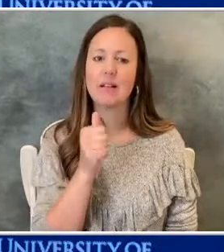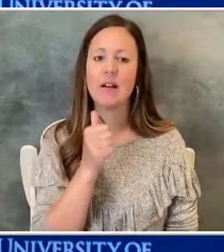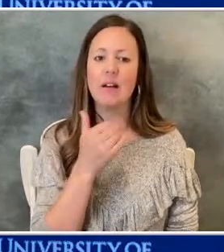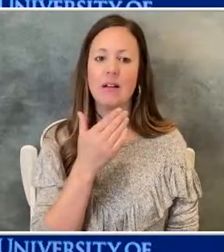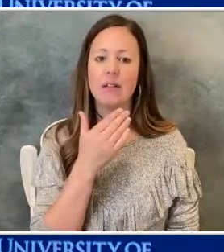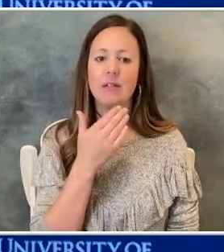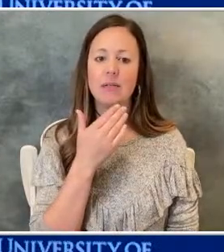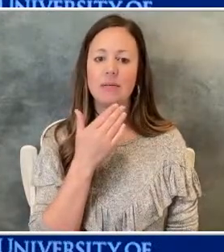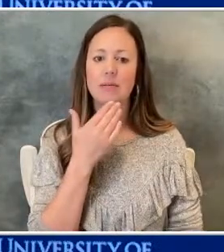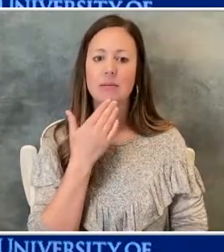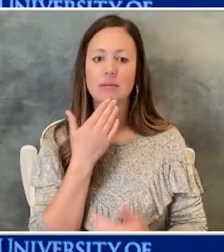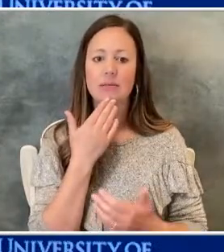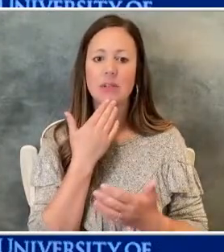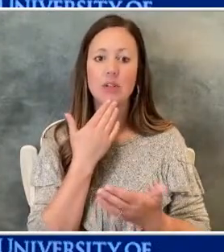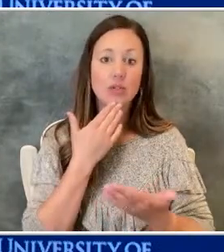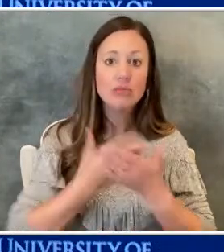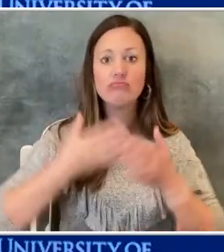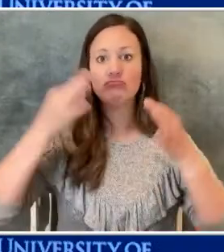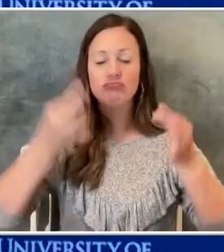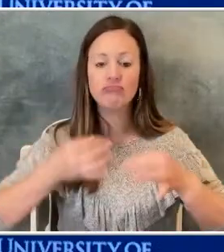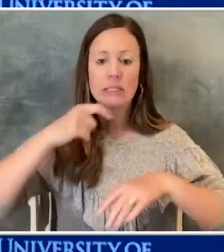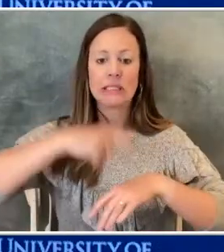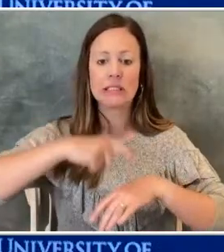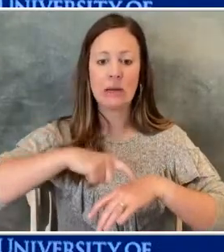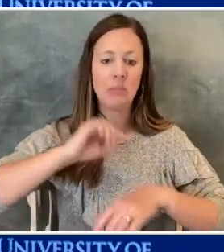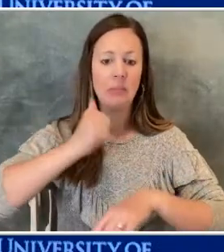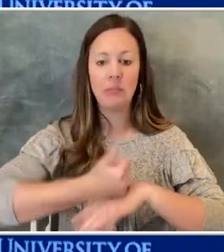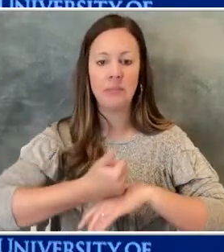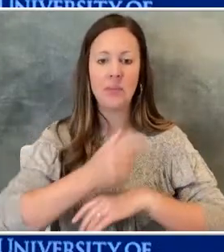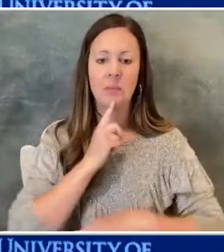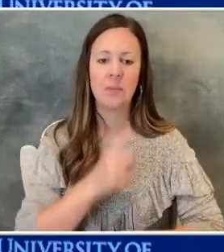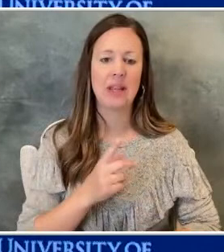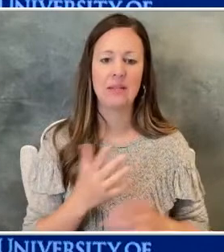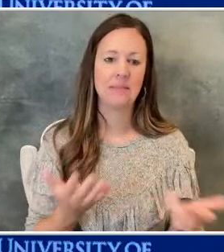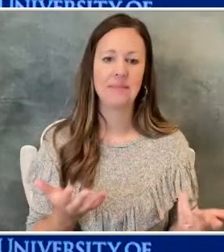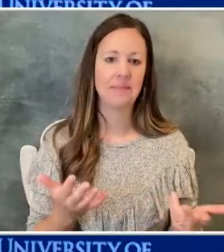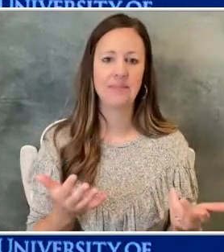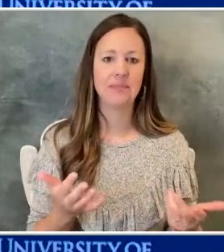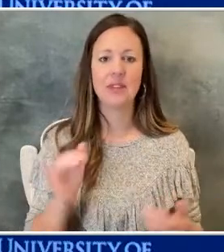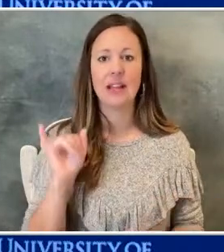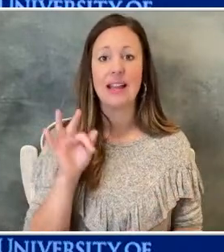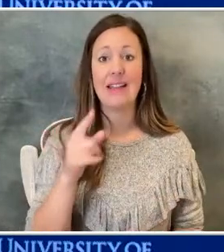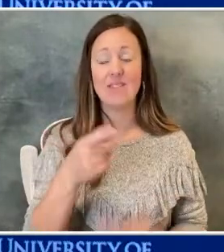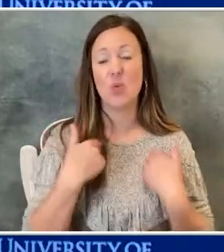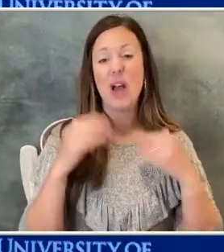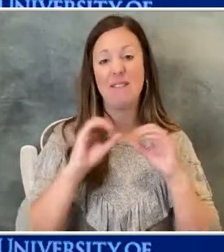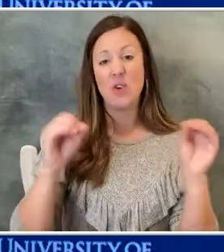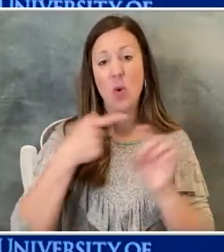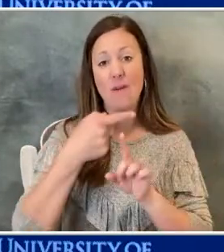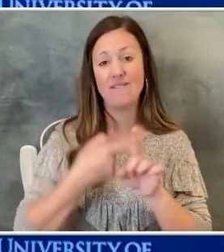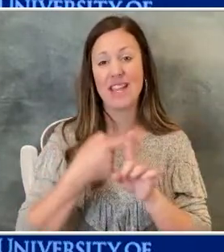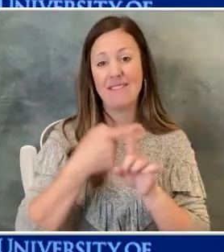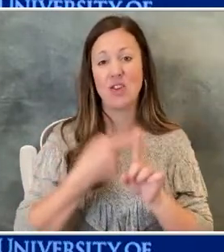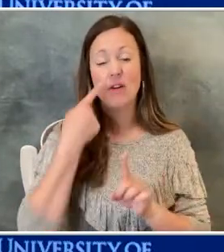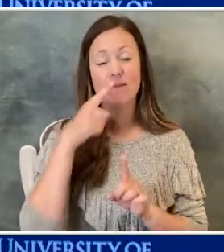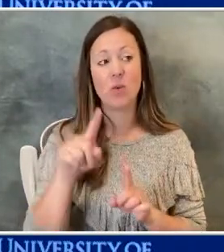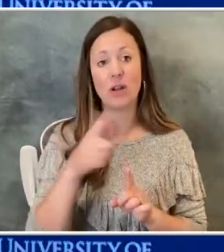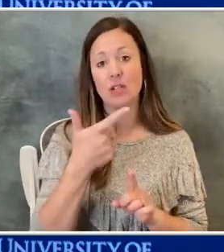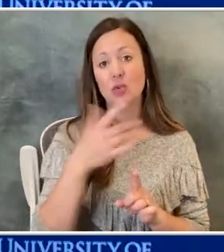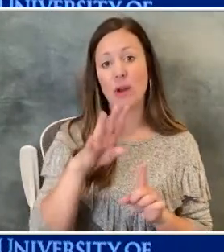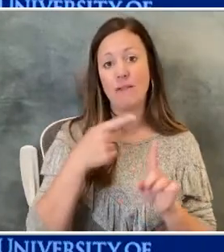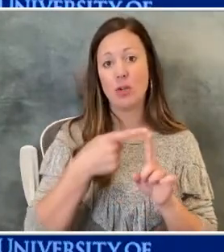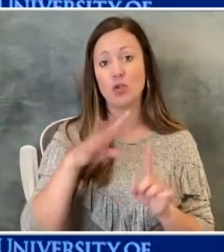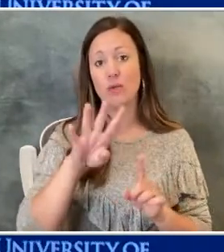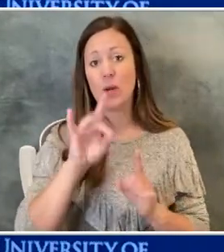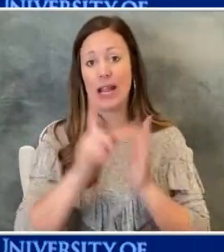set amount or set state. Certainly, if you are fever-free for, 24, 48 hours, you can